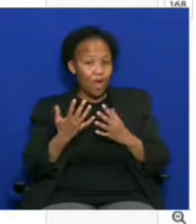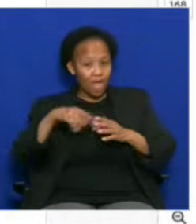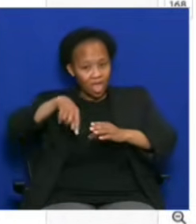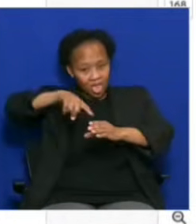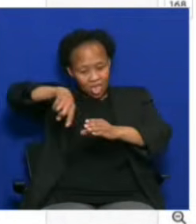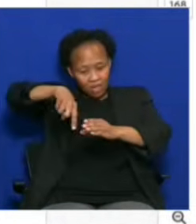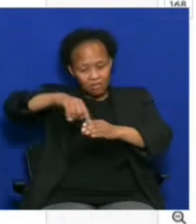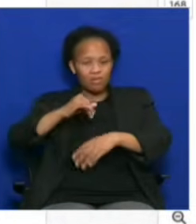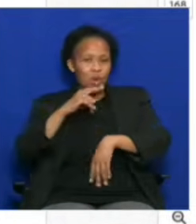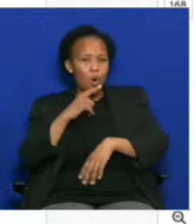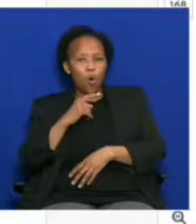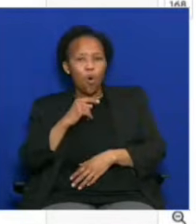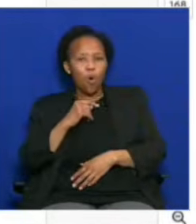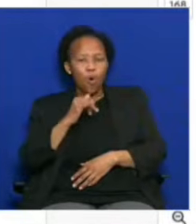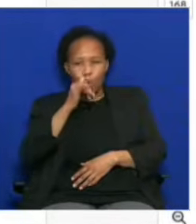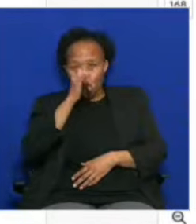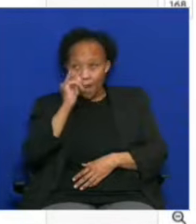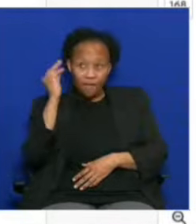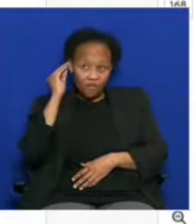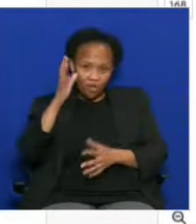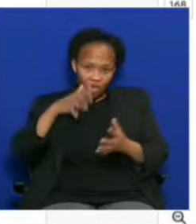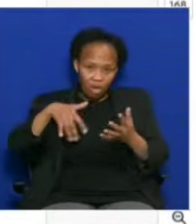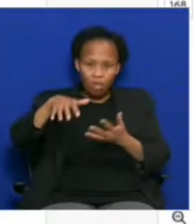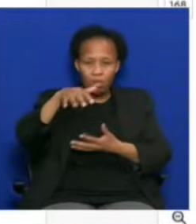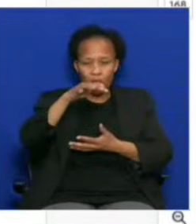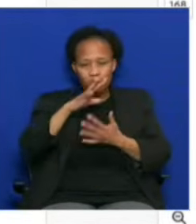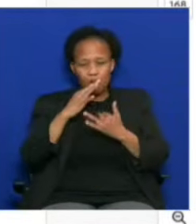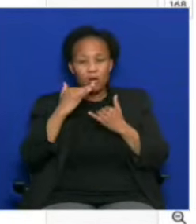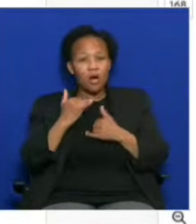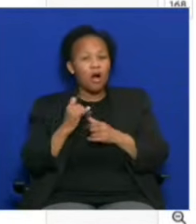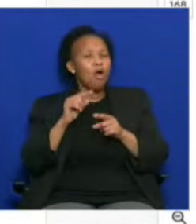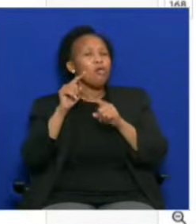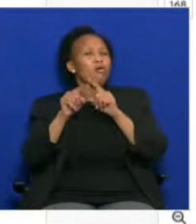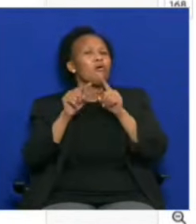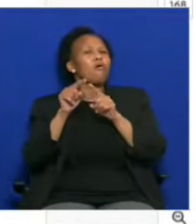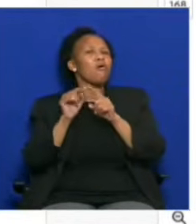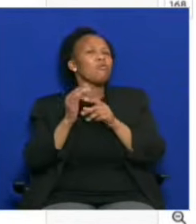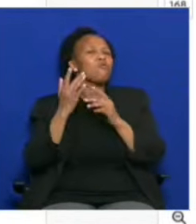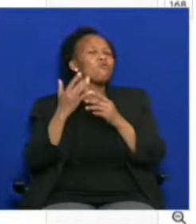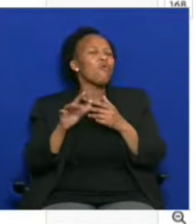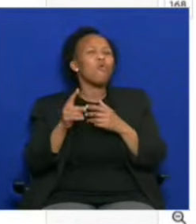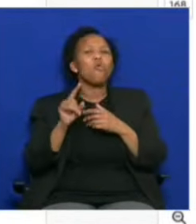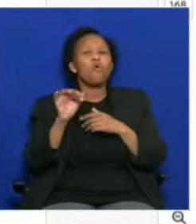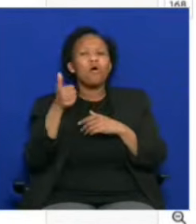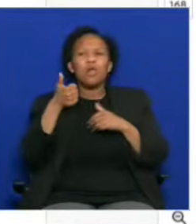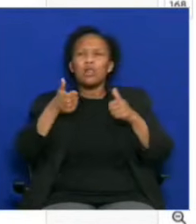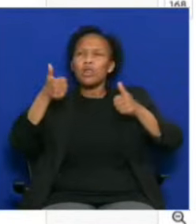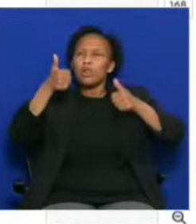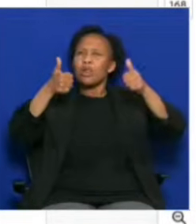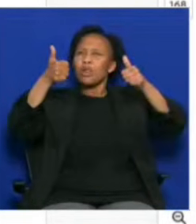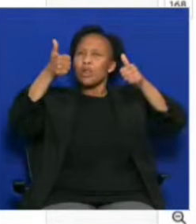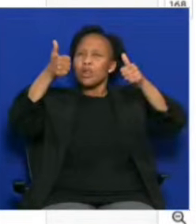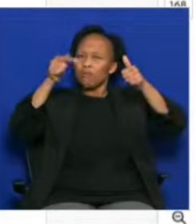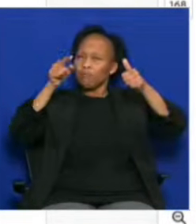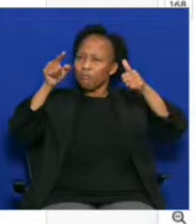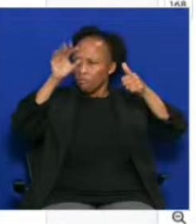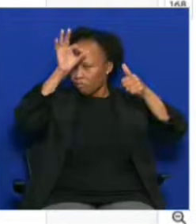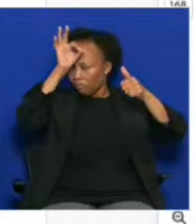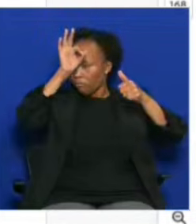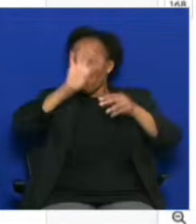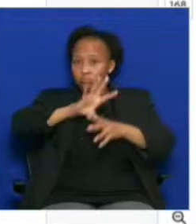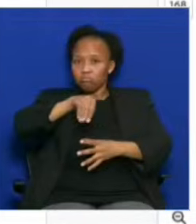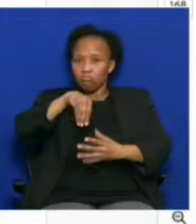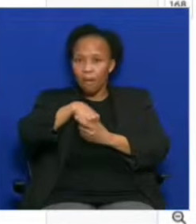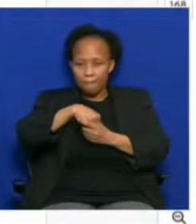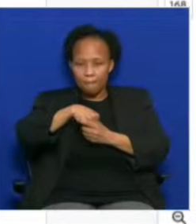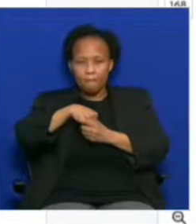The allegations related to certain high-ranking police officials being involved in manipulating promotional and security